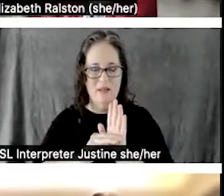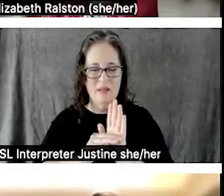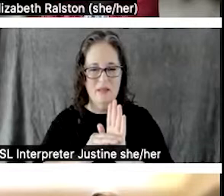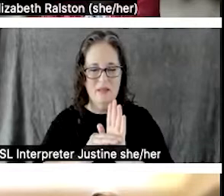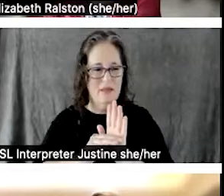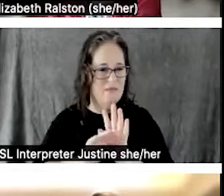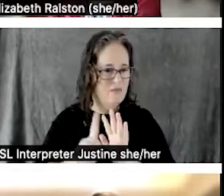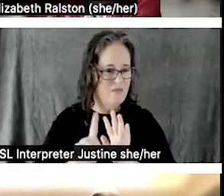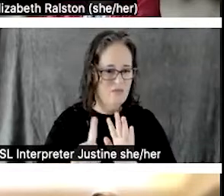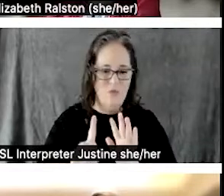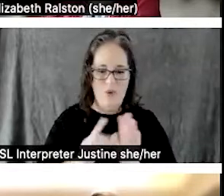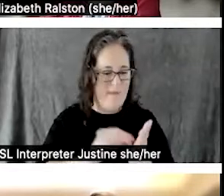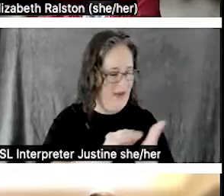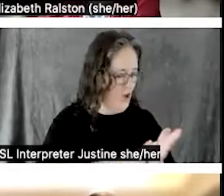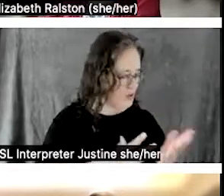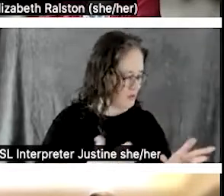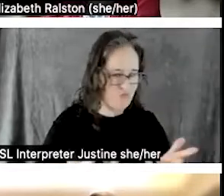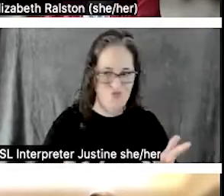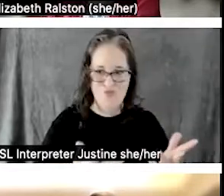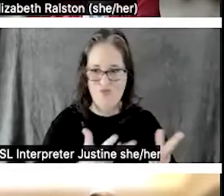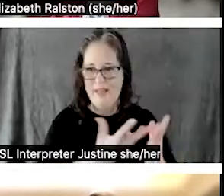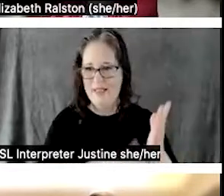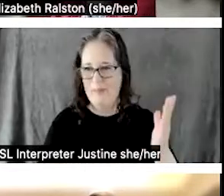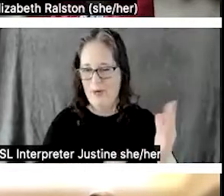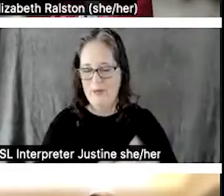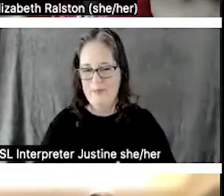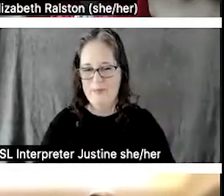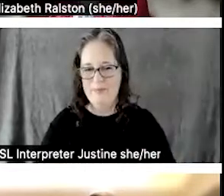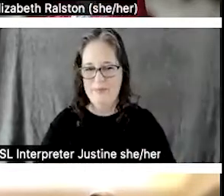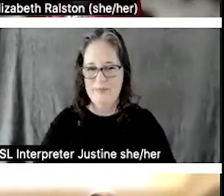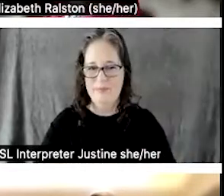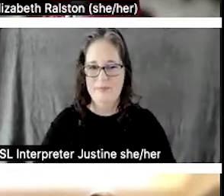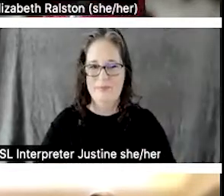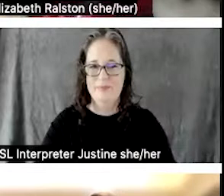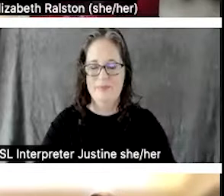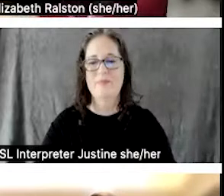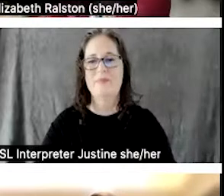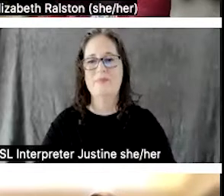They disappeared. Something about disability is